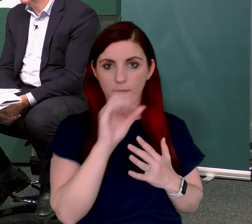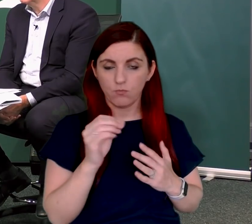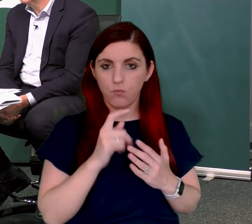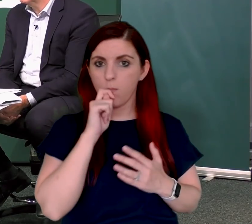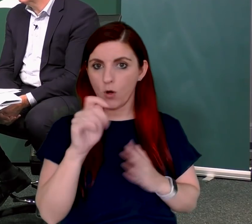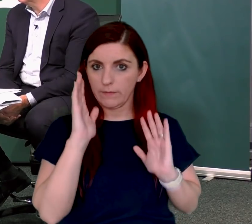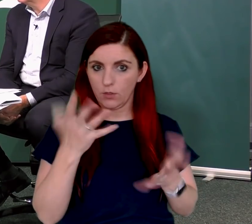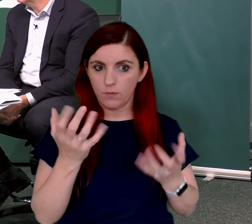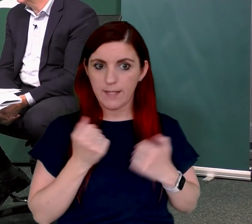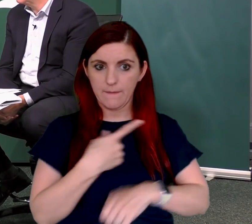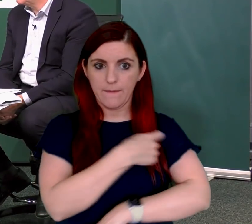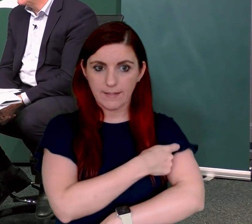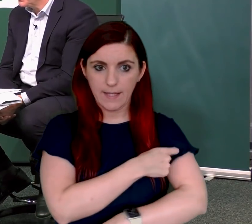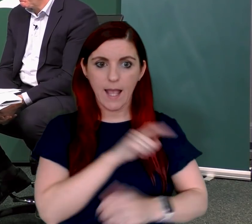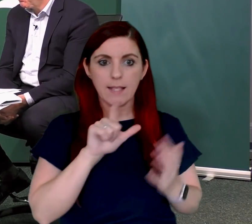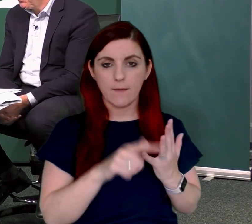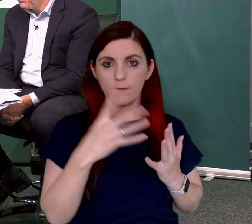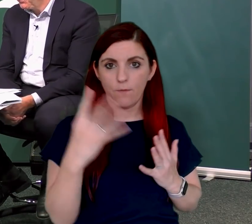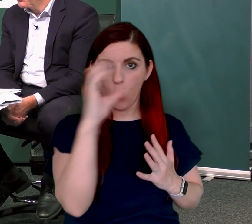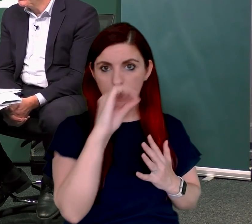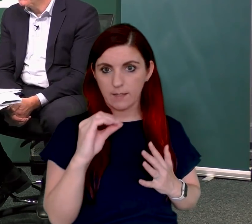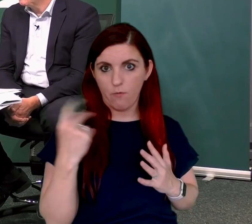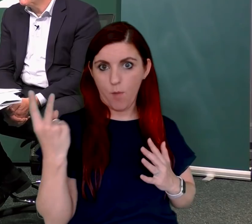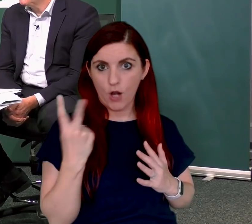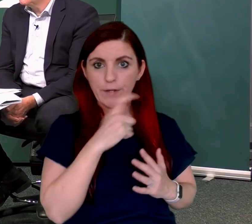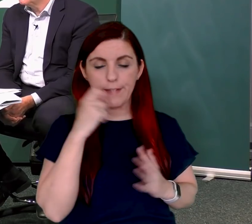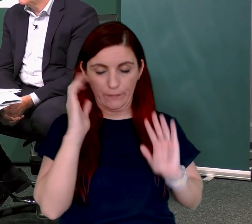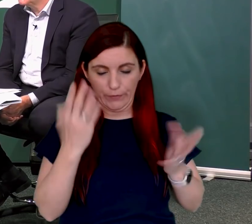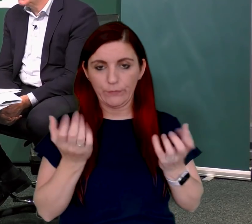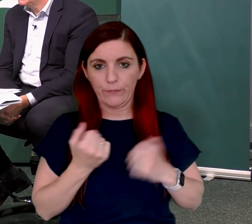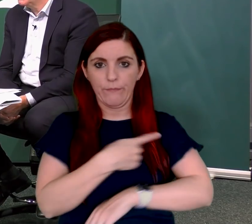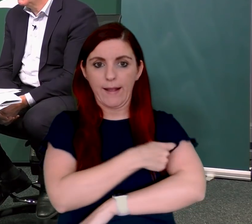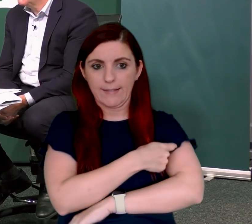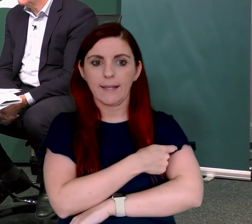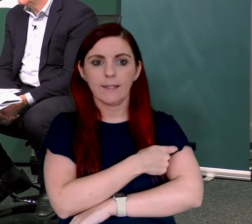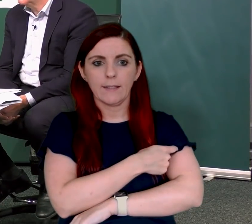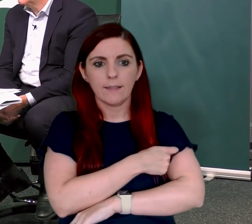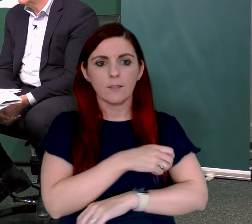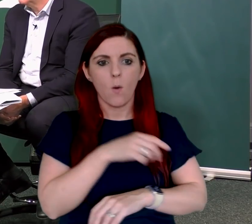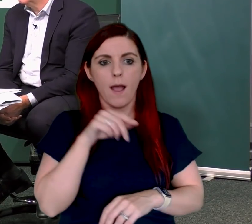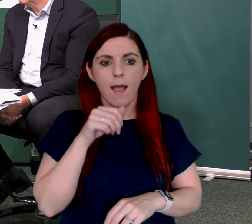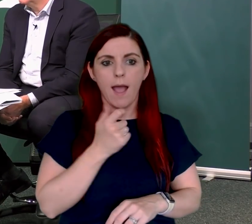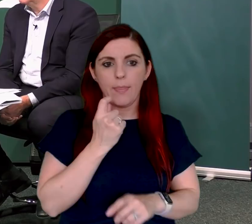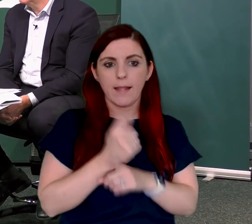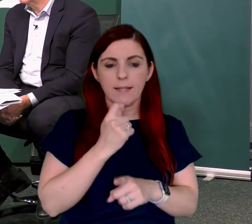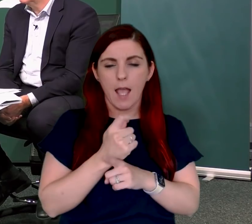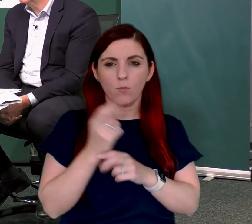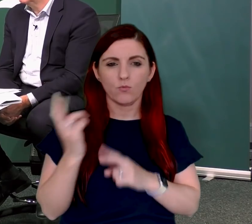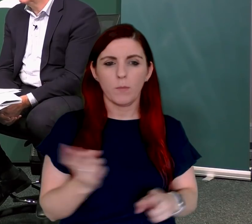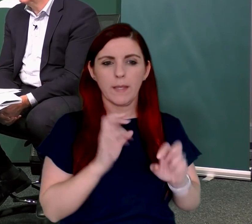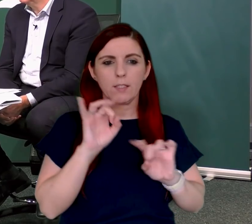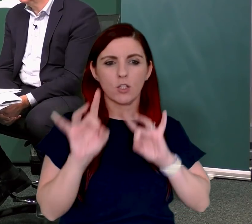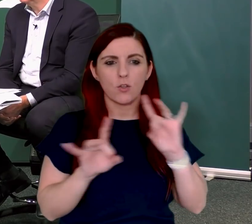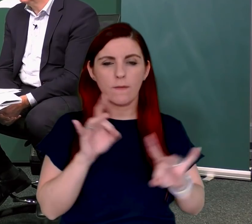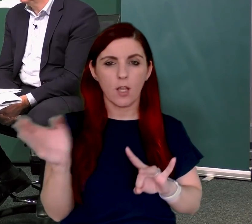that 74% of their partners are vaccinated. So it's based on a point of time repeated survey in all